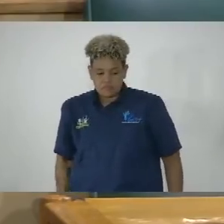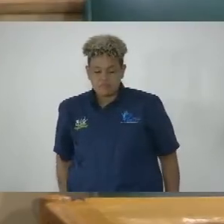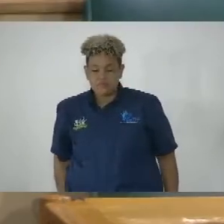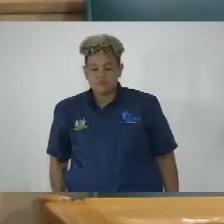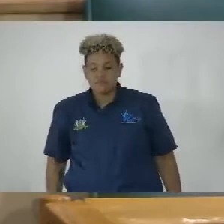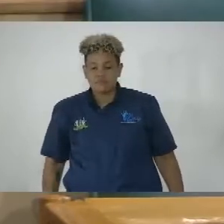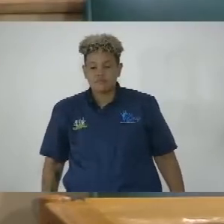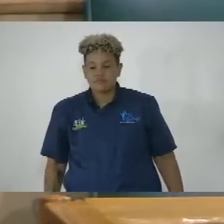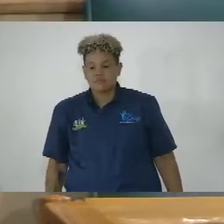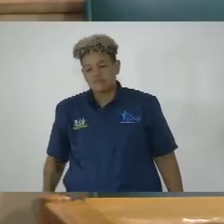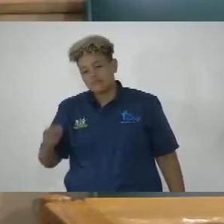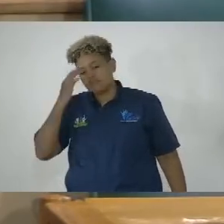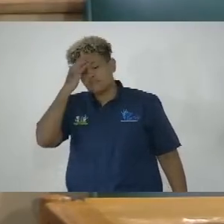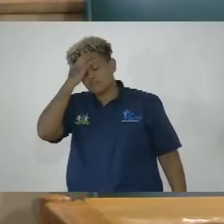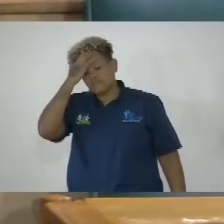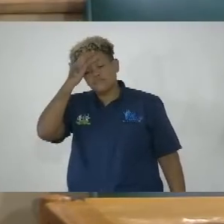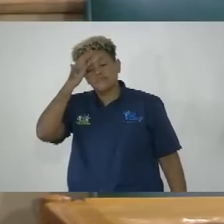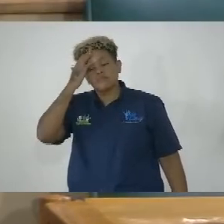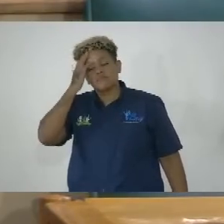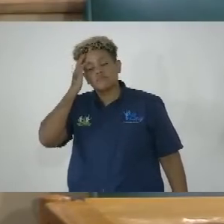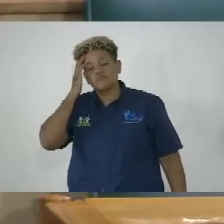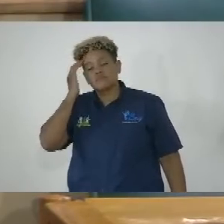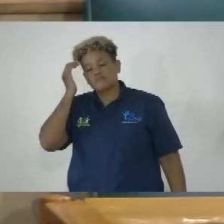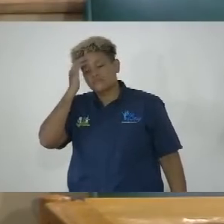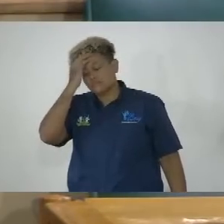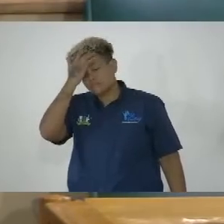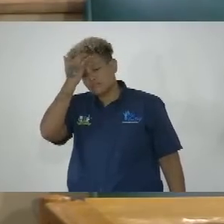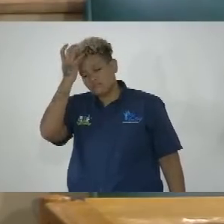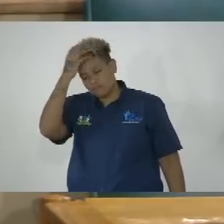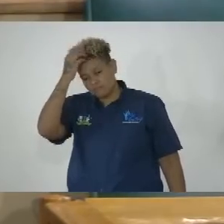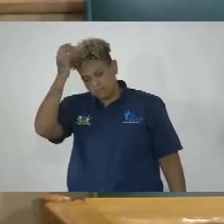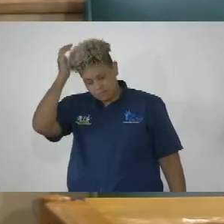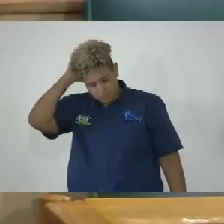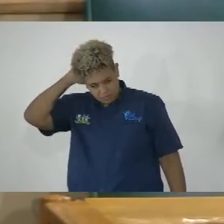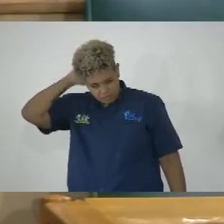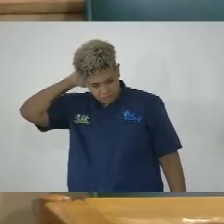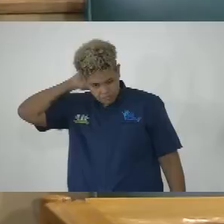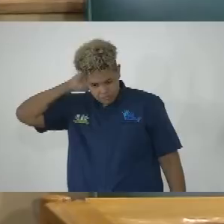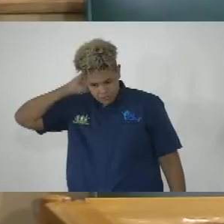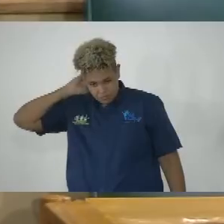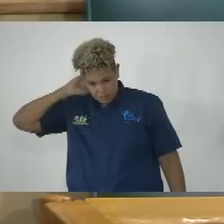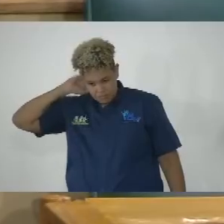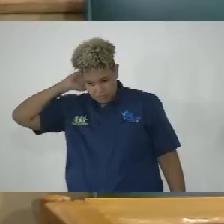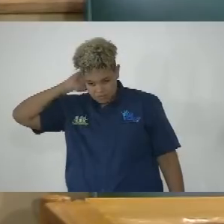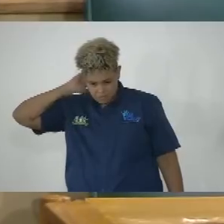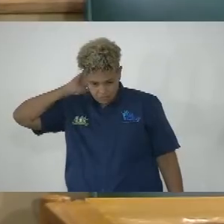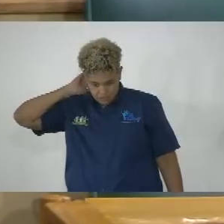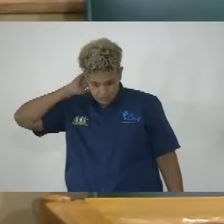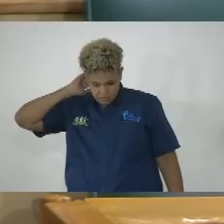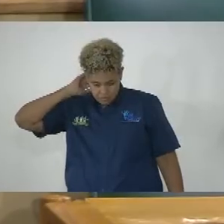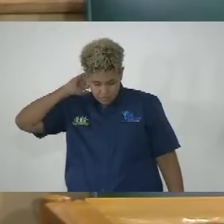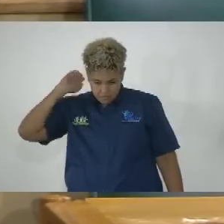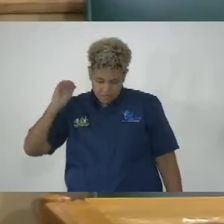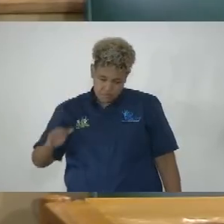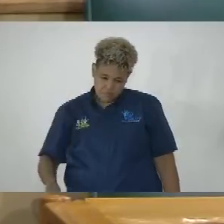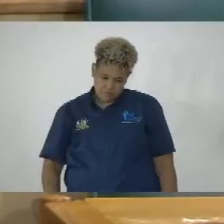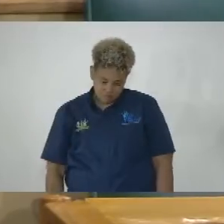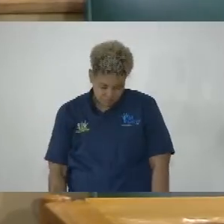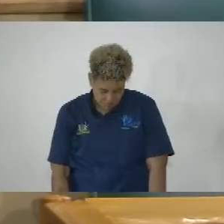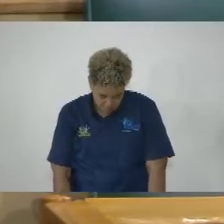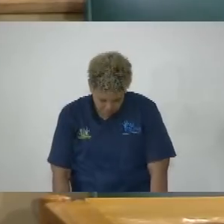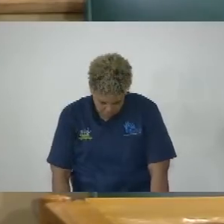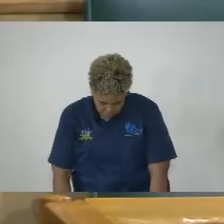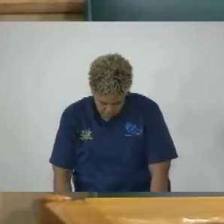Mr. President, for a very long time, and I'm going to say this honestly,